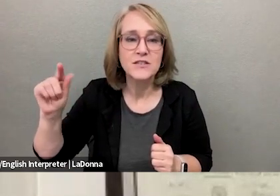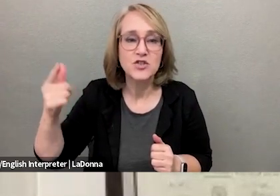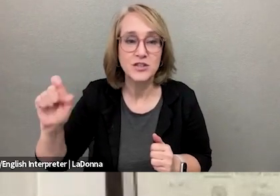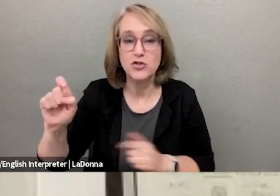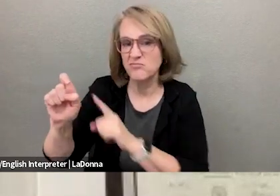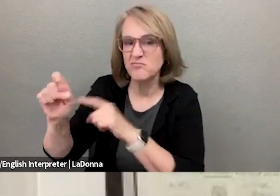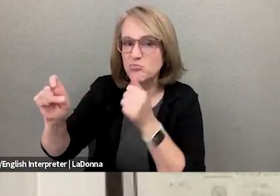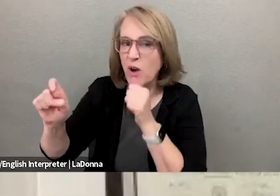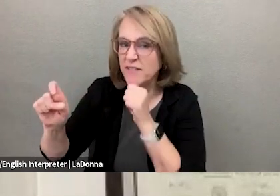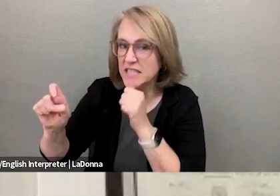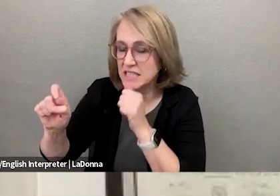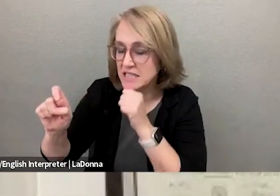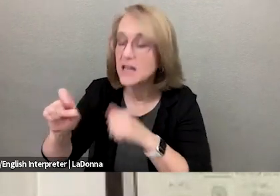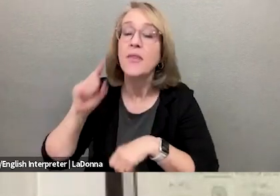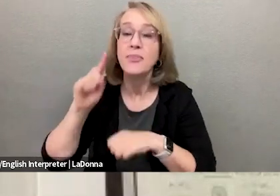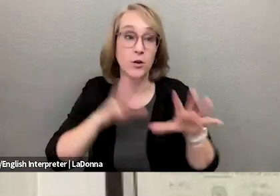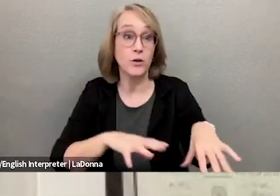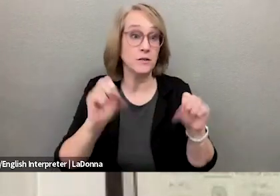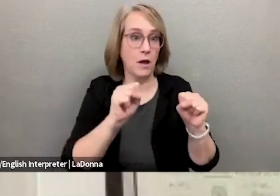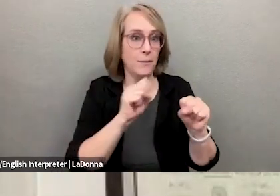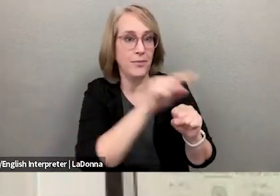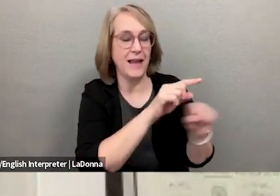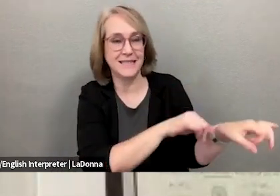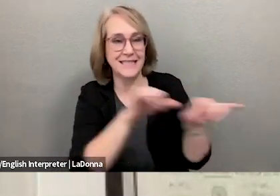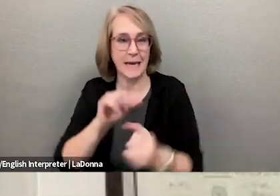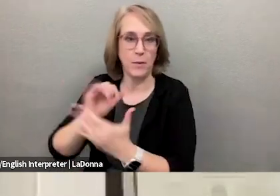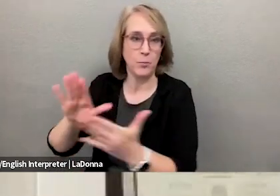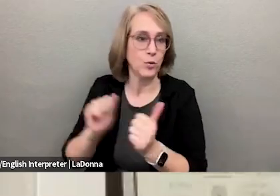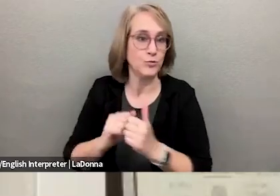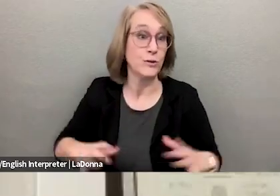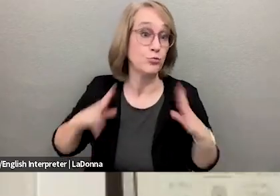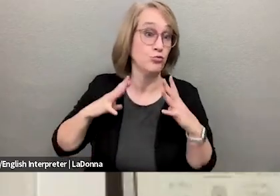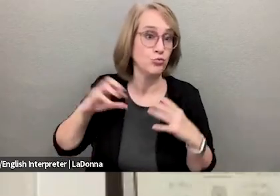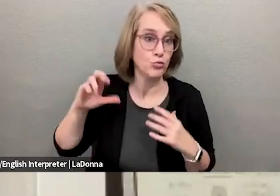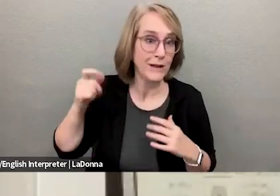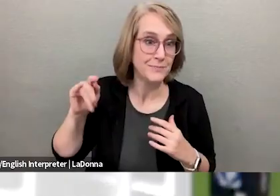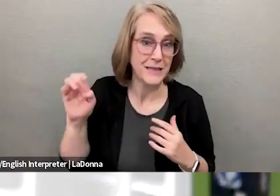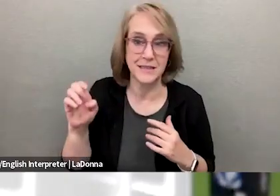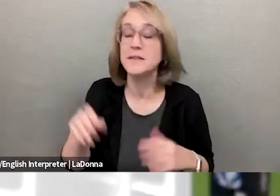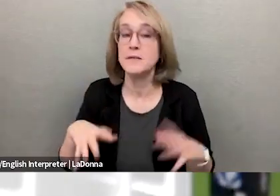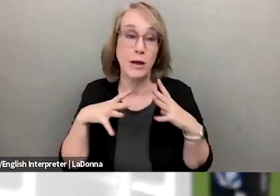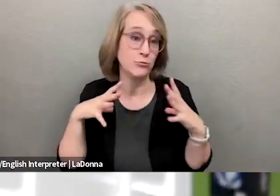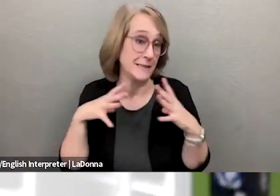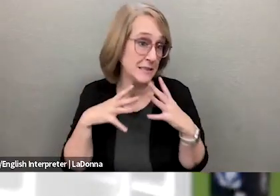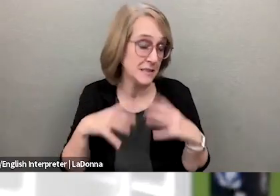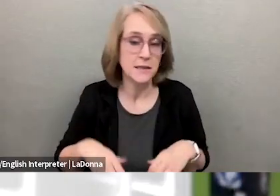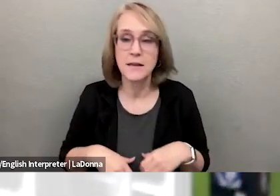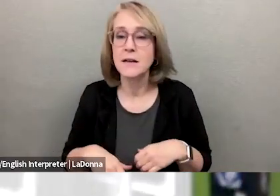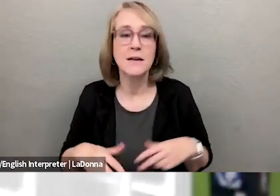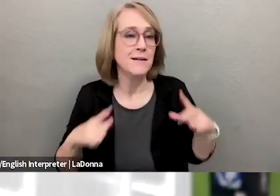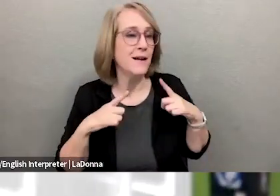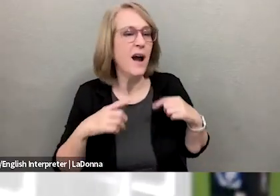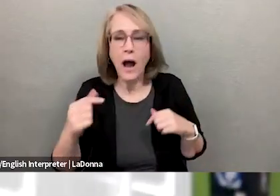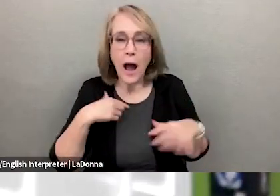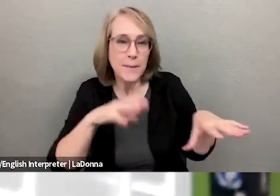respite services as benefits. So I just wanted to double click that. And I'm going to take a moderator's prerogative here